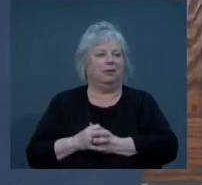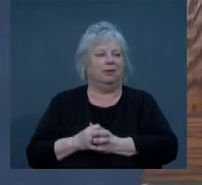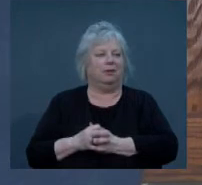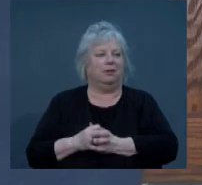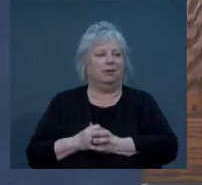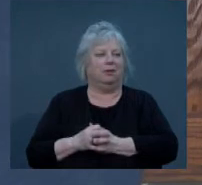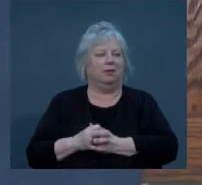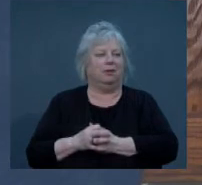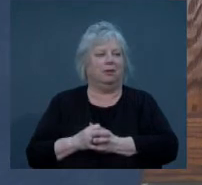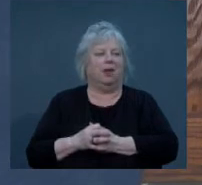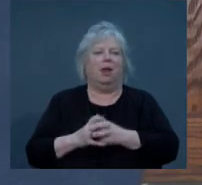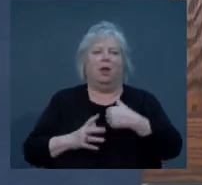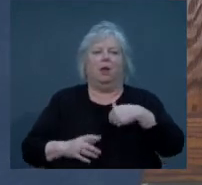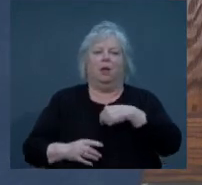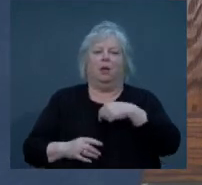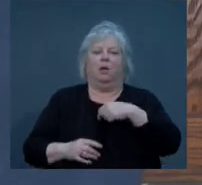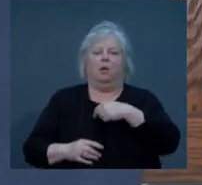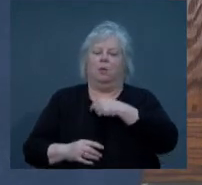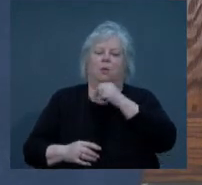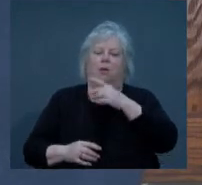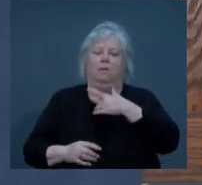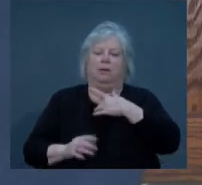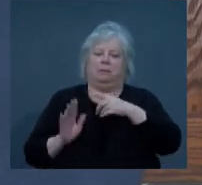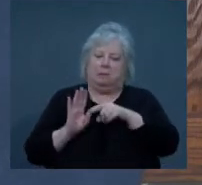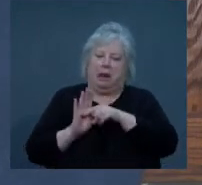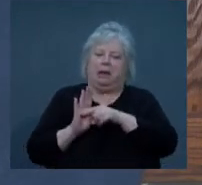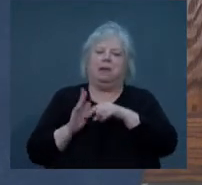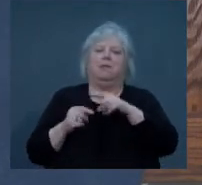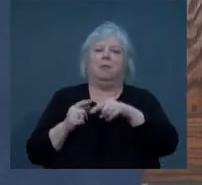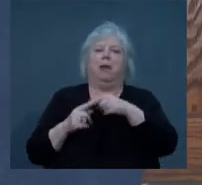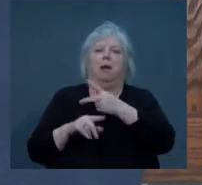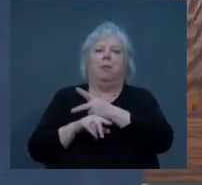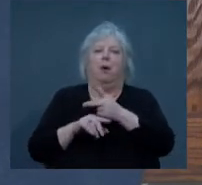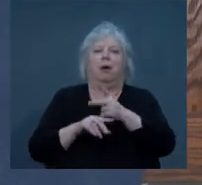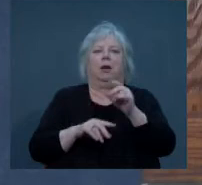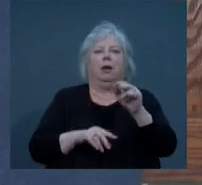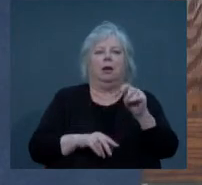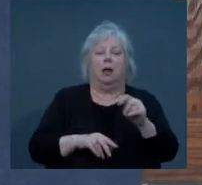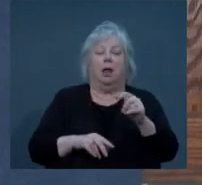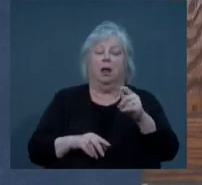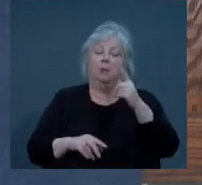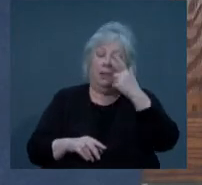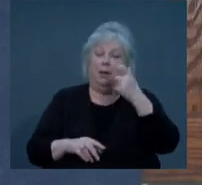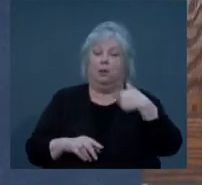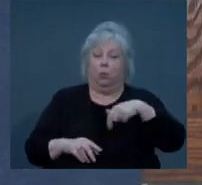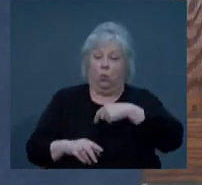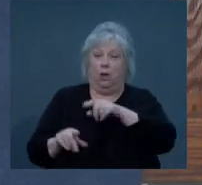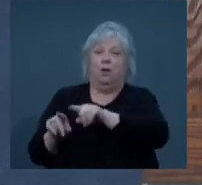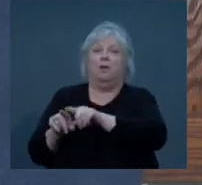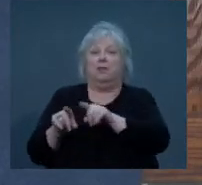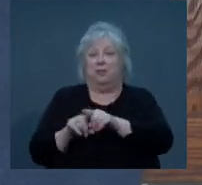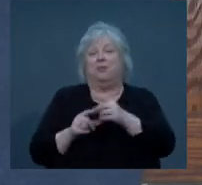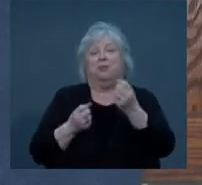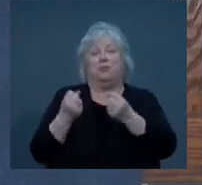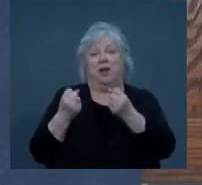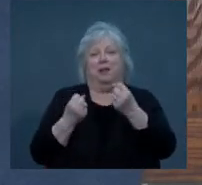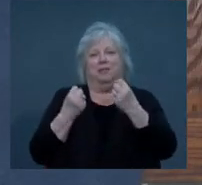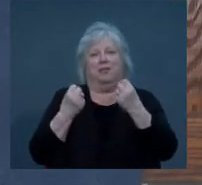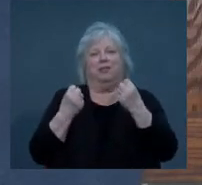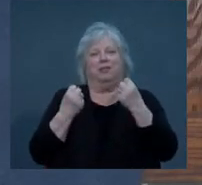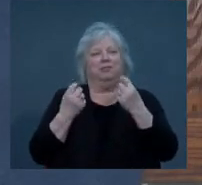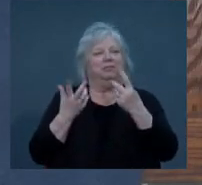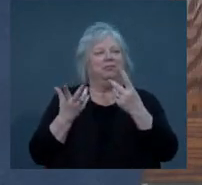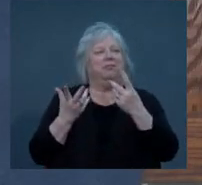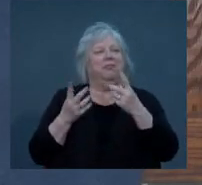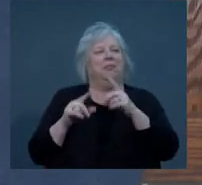We're not negative about parking lots. We drive cars too. However, it may be news